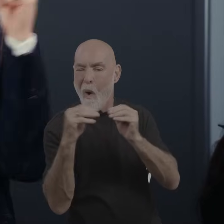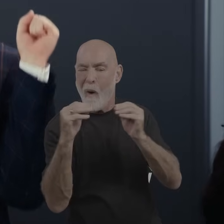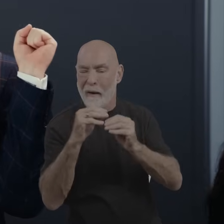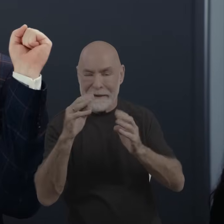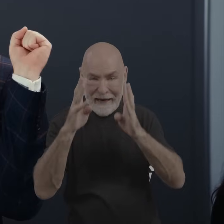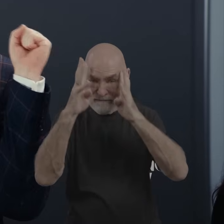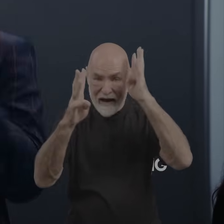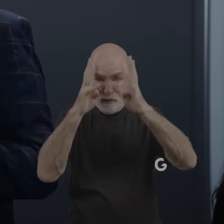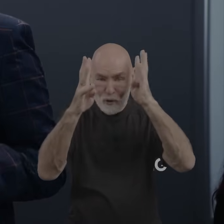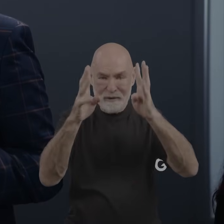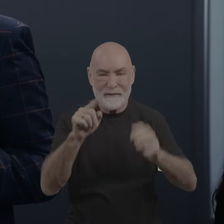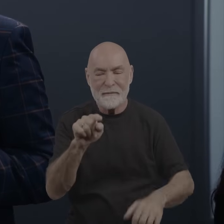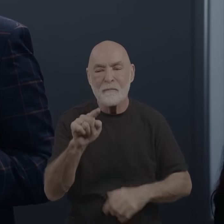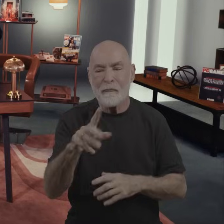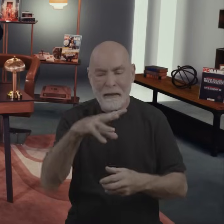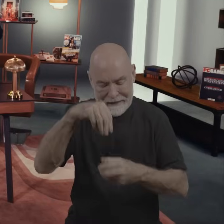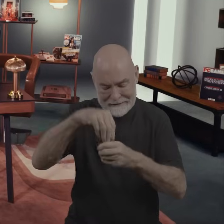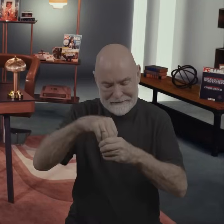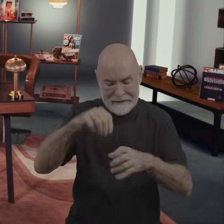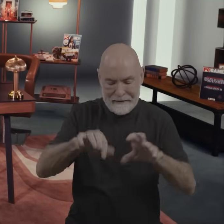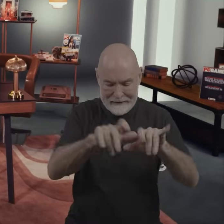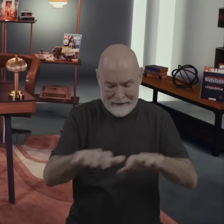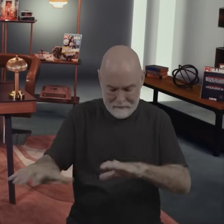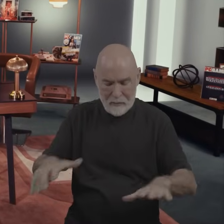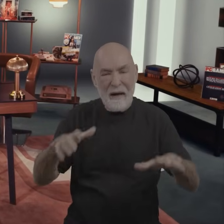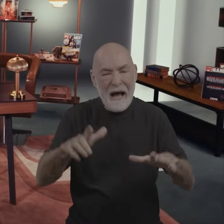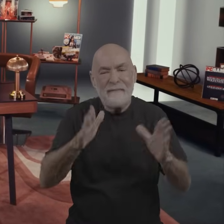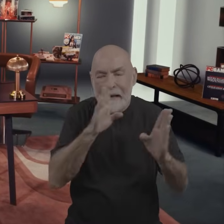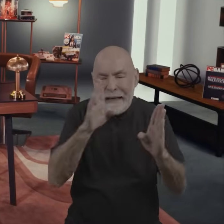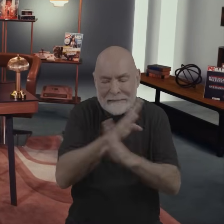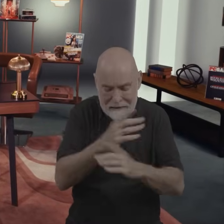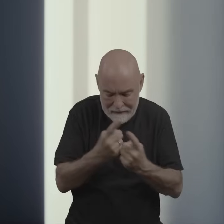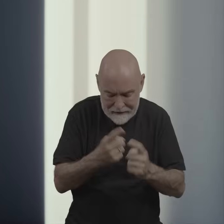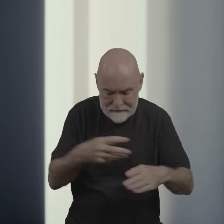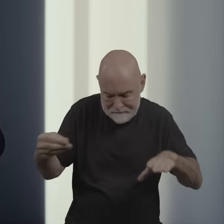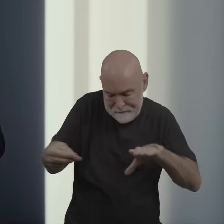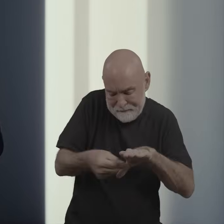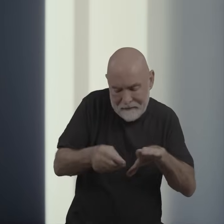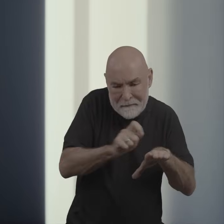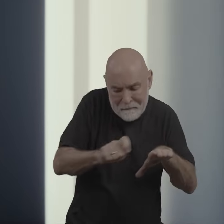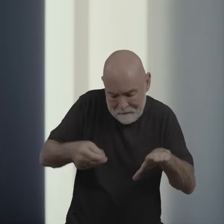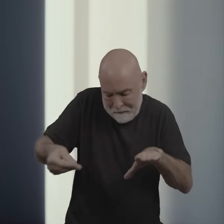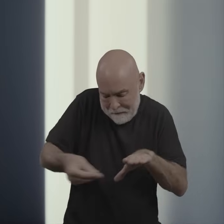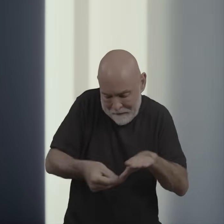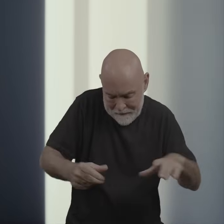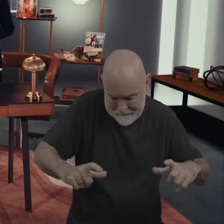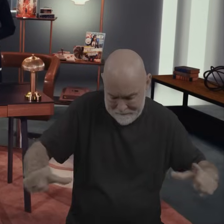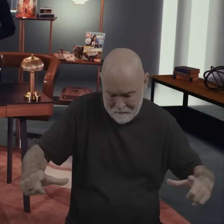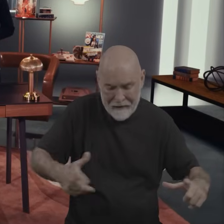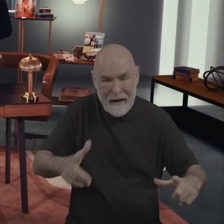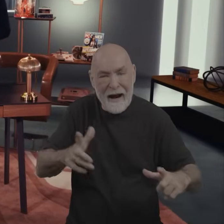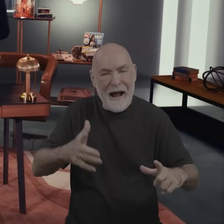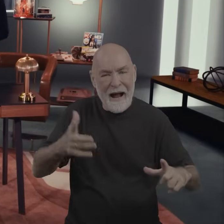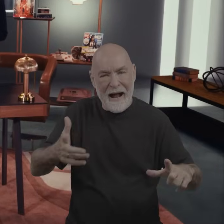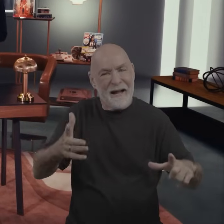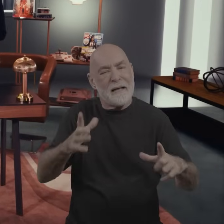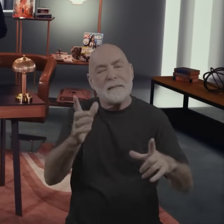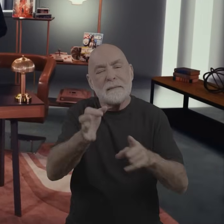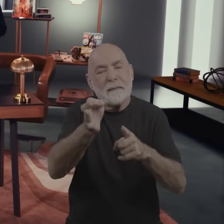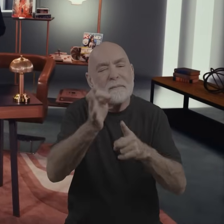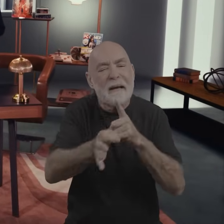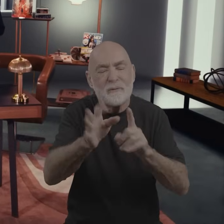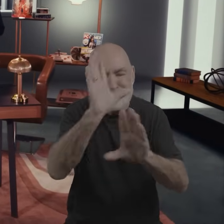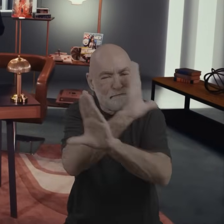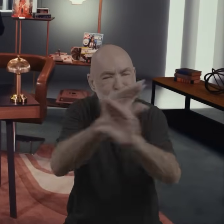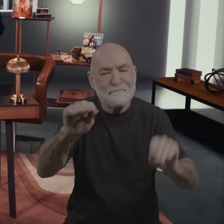ours. Oh, goody! Inside this keyboard is a hidden compartment for storing hand-encrypted messages, and I've left a special